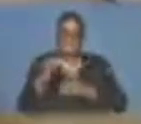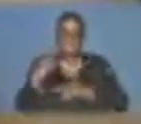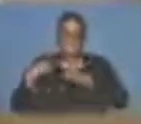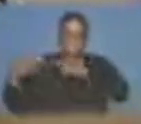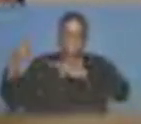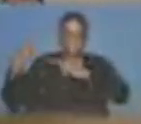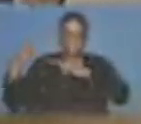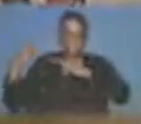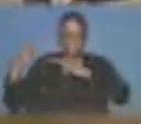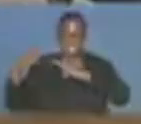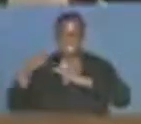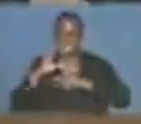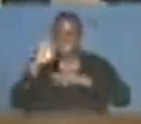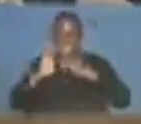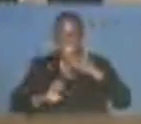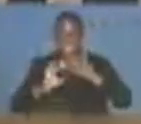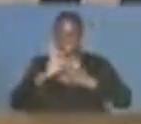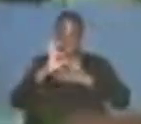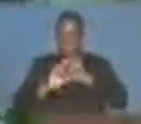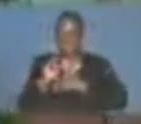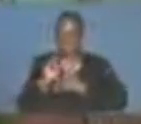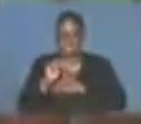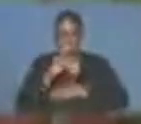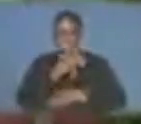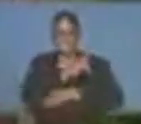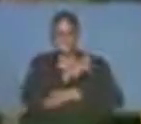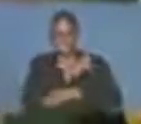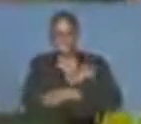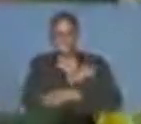history. The exhibit ends February 20th. Desmond Saunders, Bahamas Tonight.